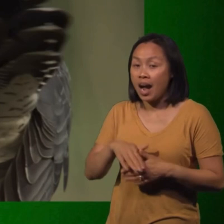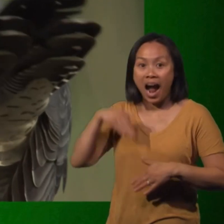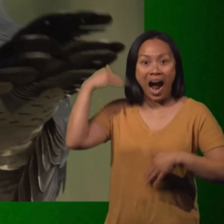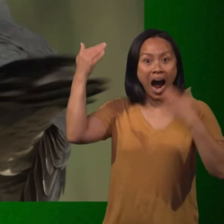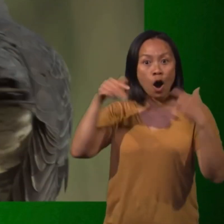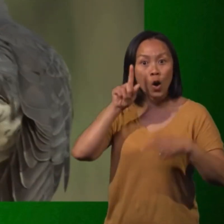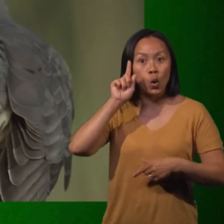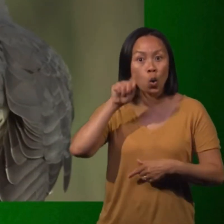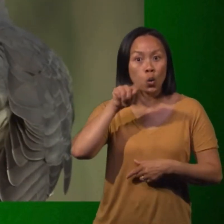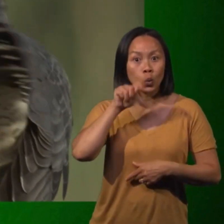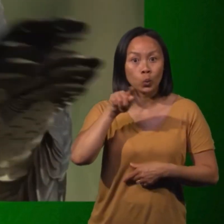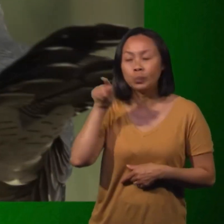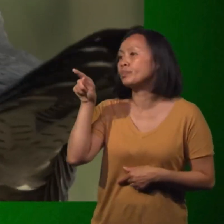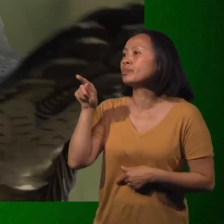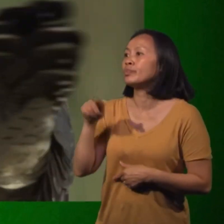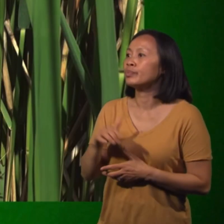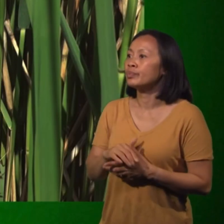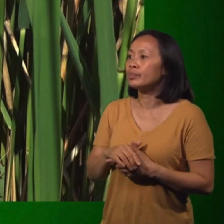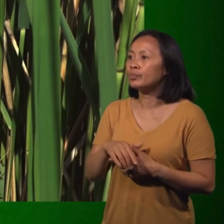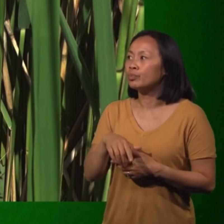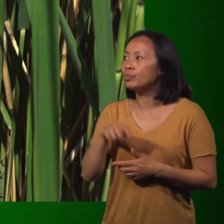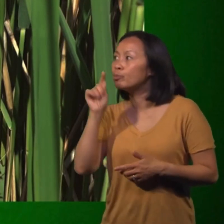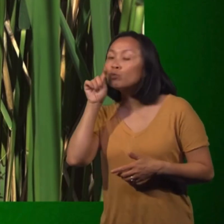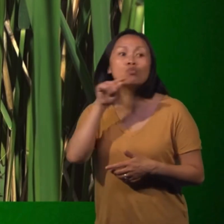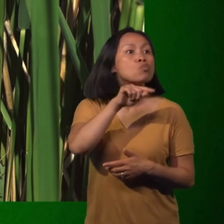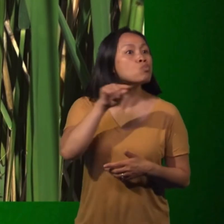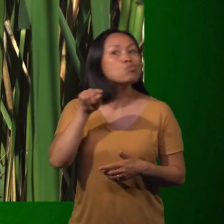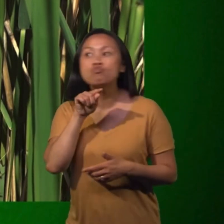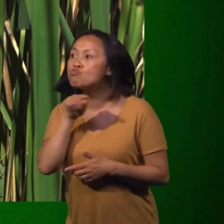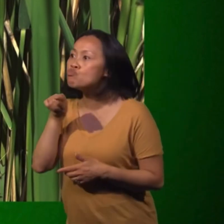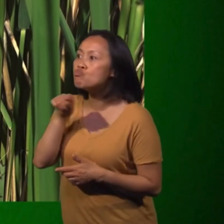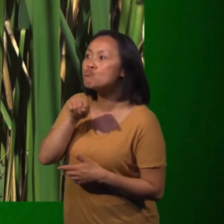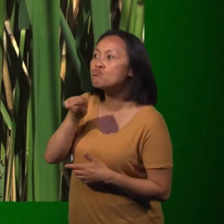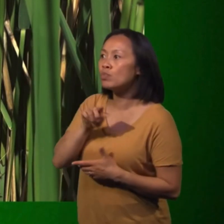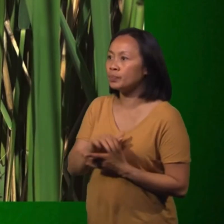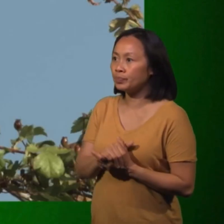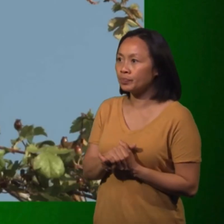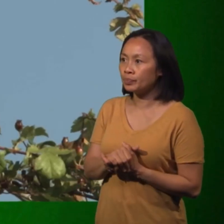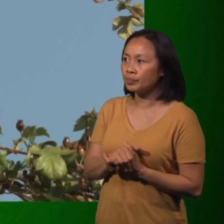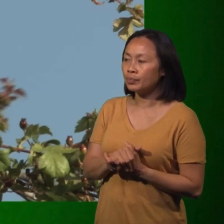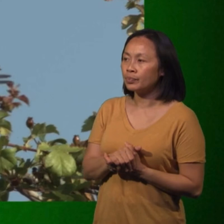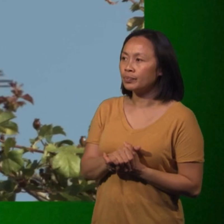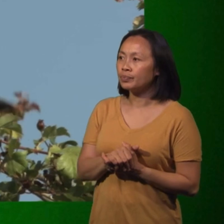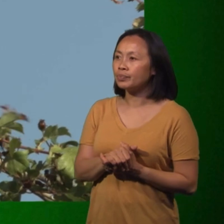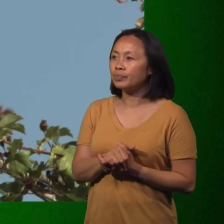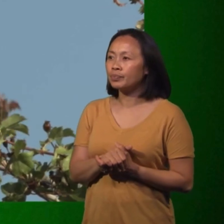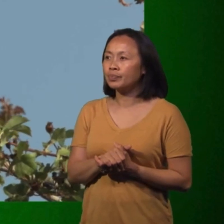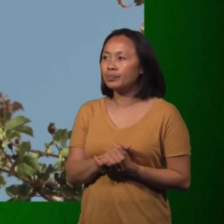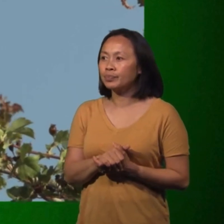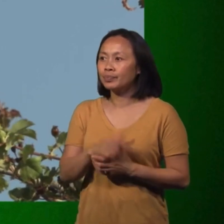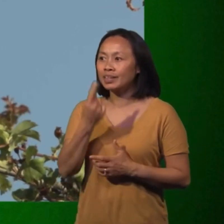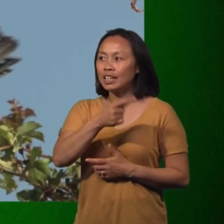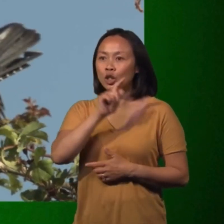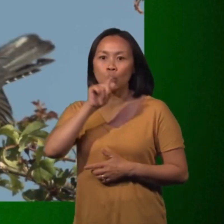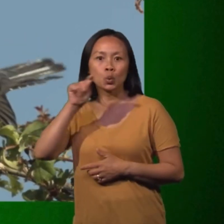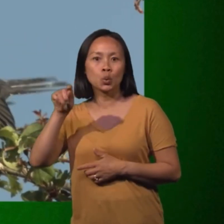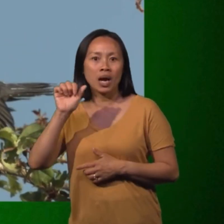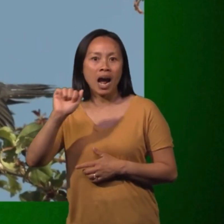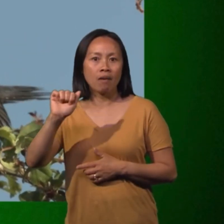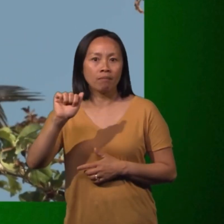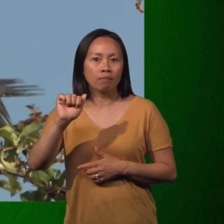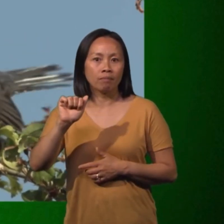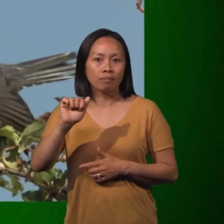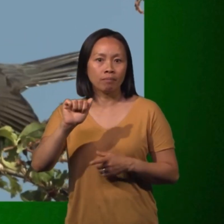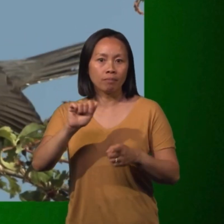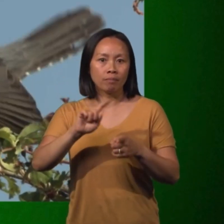cuckoo, and it's prospecting for hosts. Each one of the cuckoos has a range in which there are a